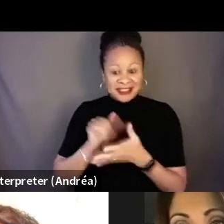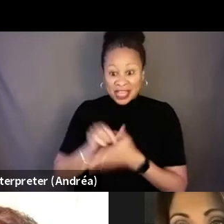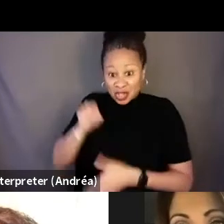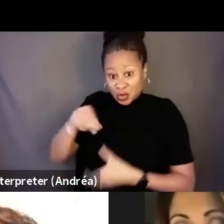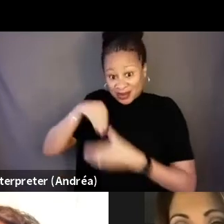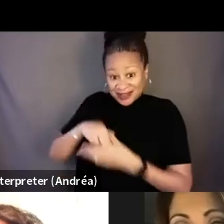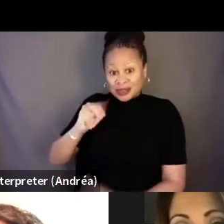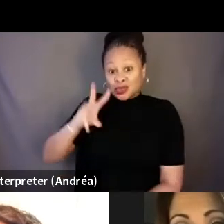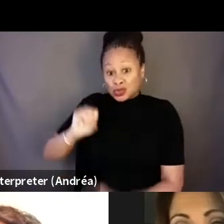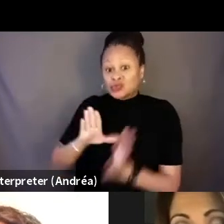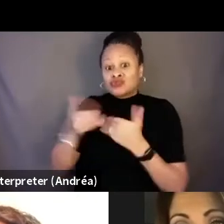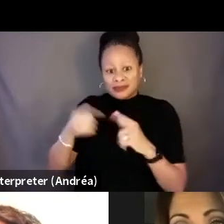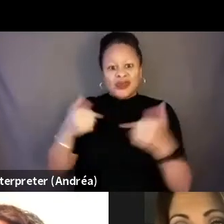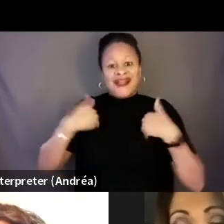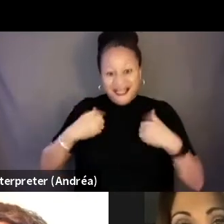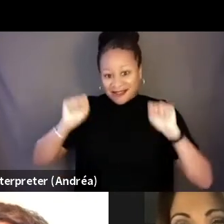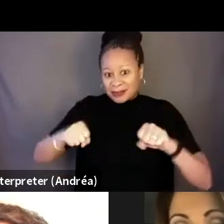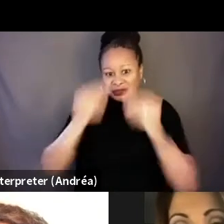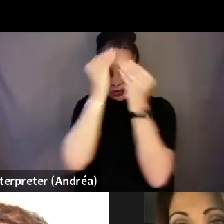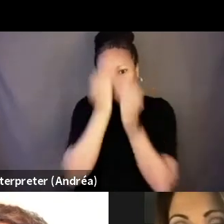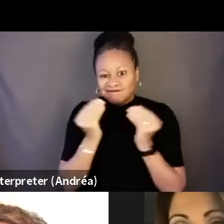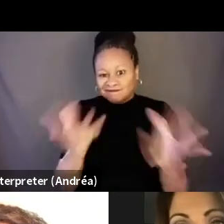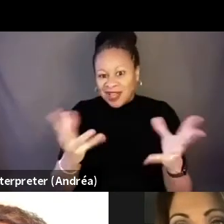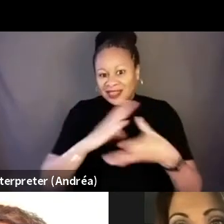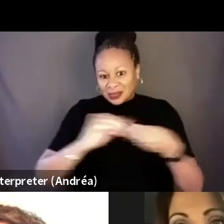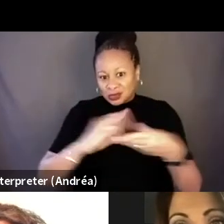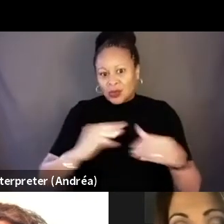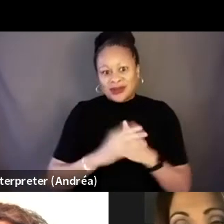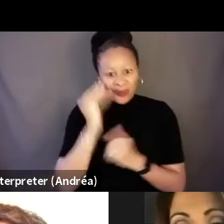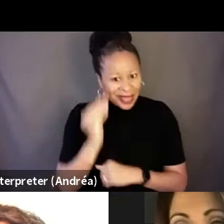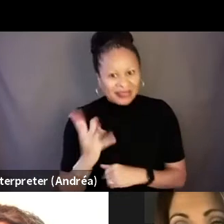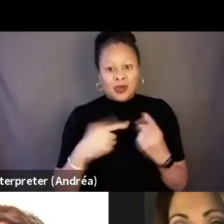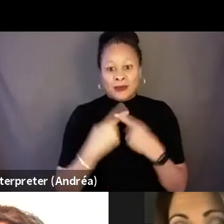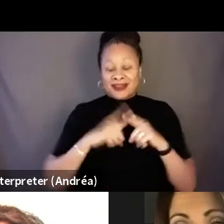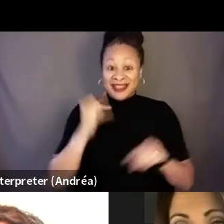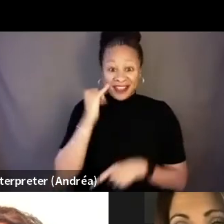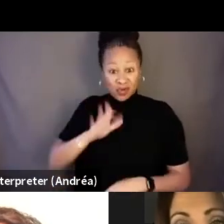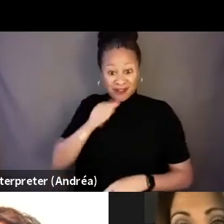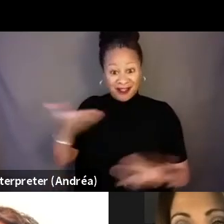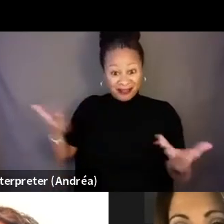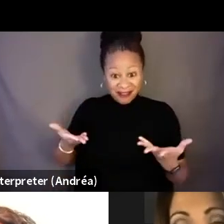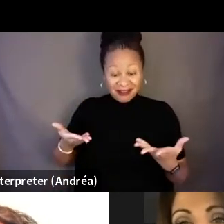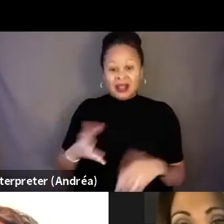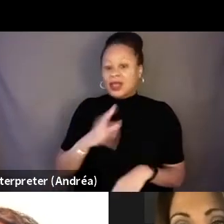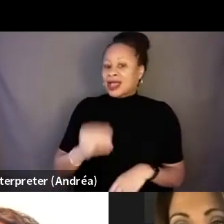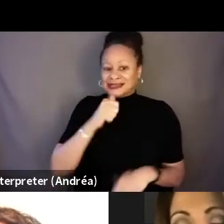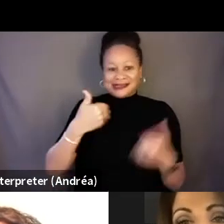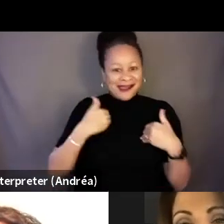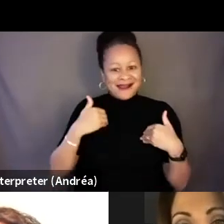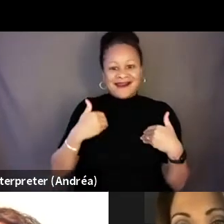newsroom to be able to tell that story. Because if you weren't there and did not have